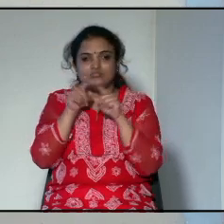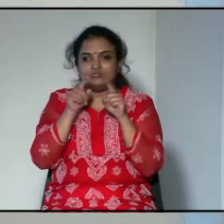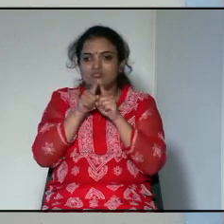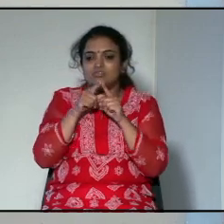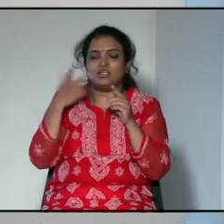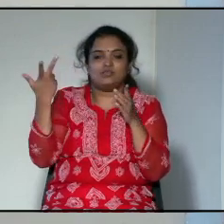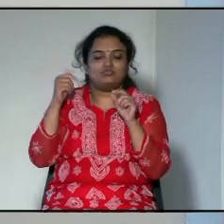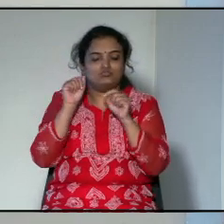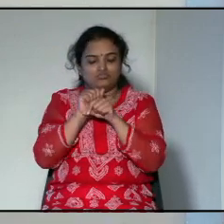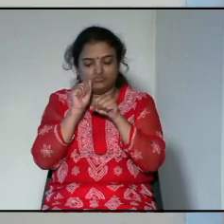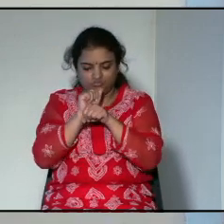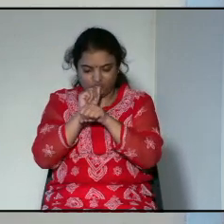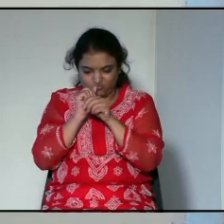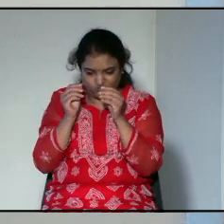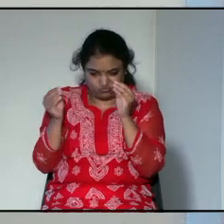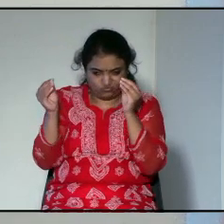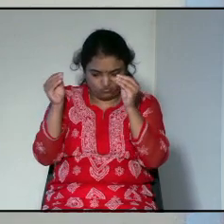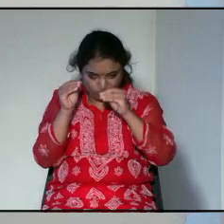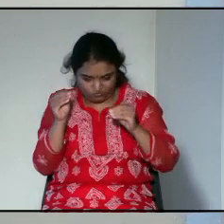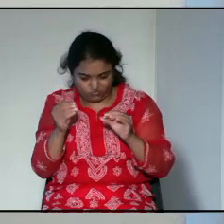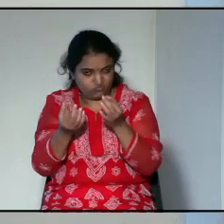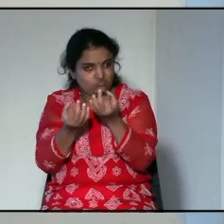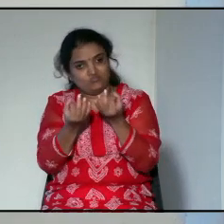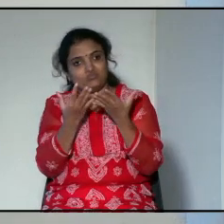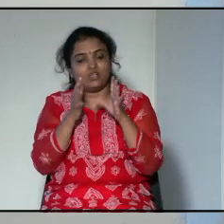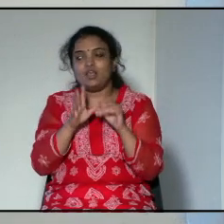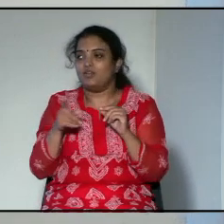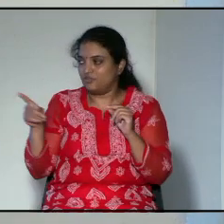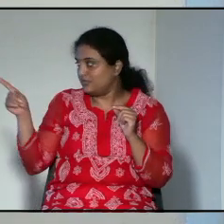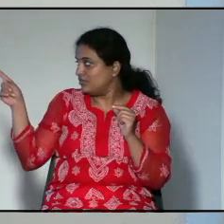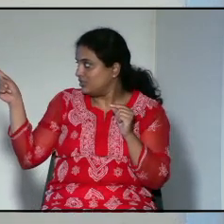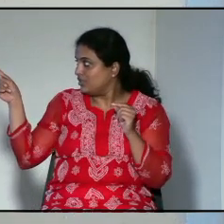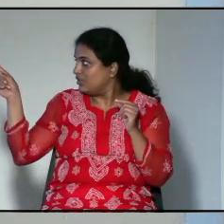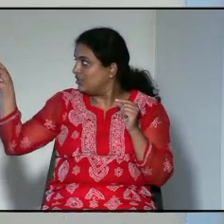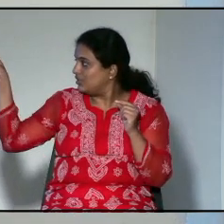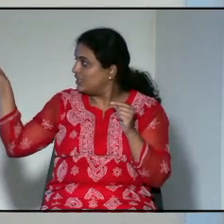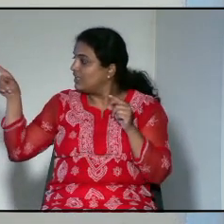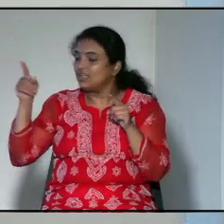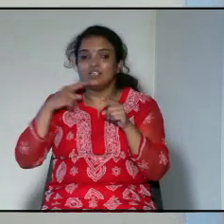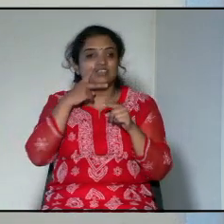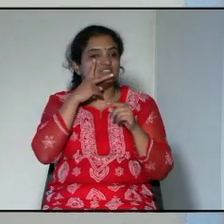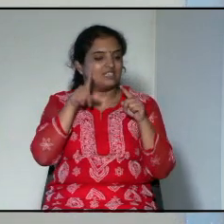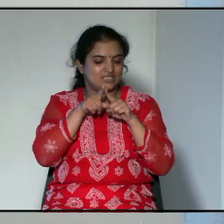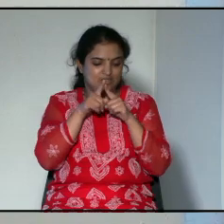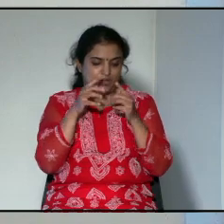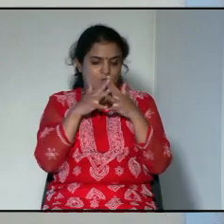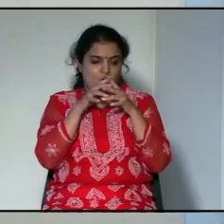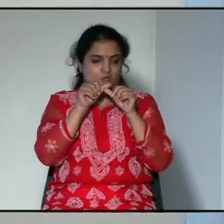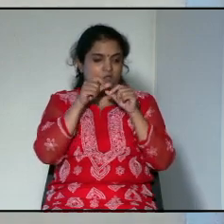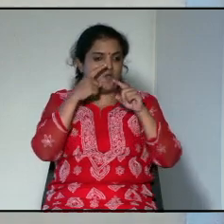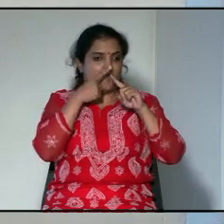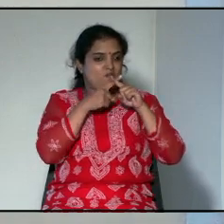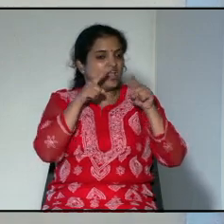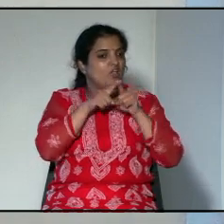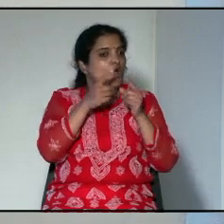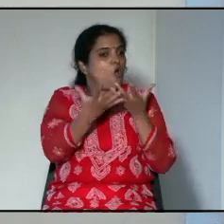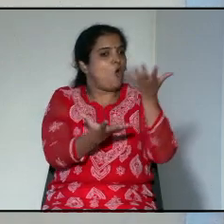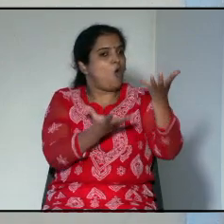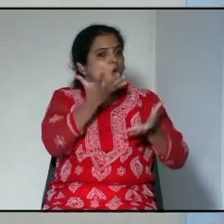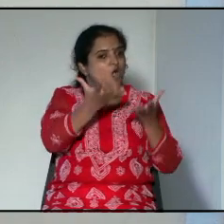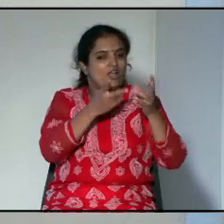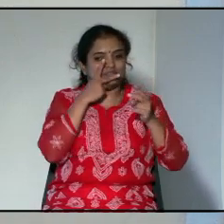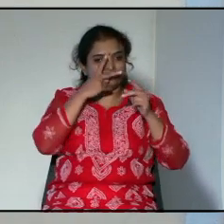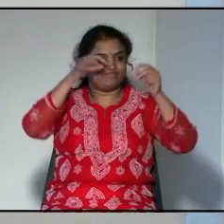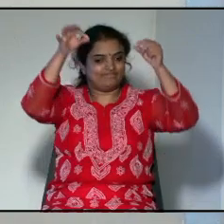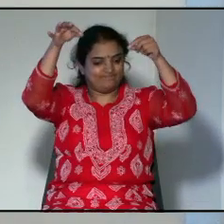labor-intensive tenor of her art practice. Where she's heating wax on the same oven in which she